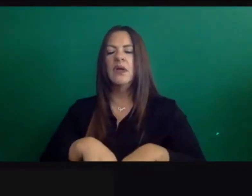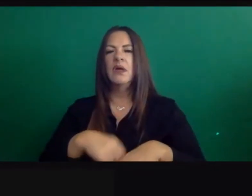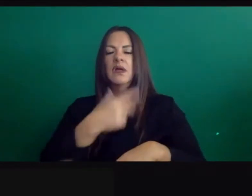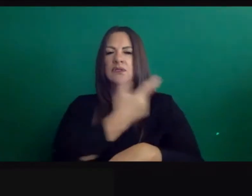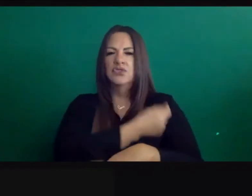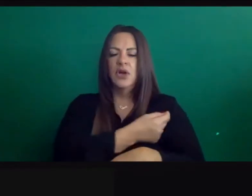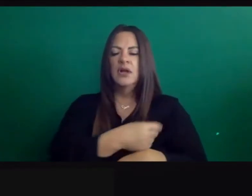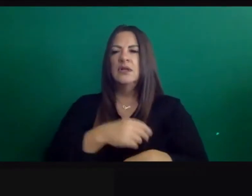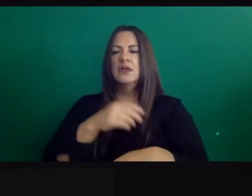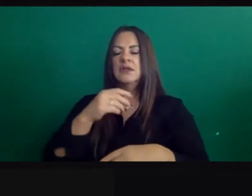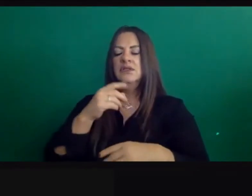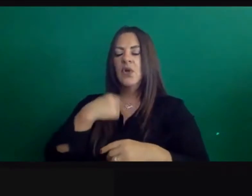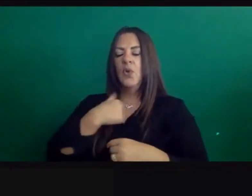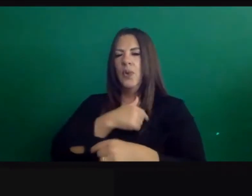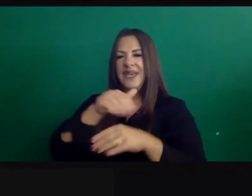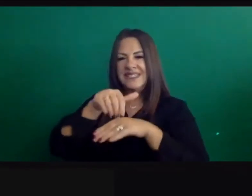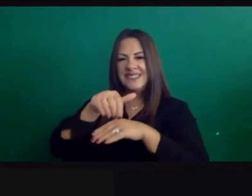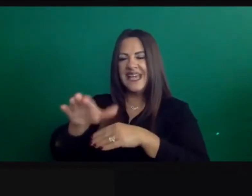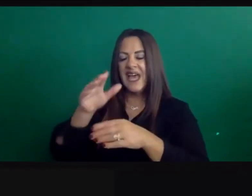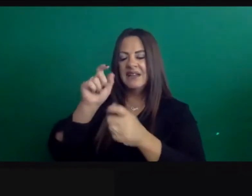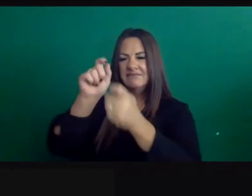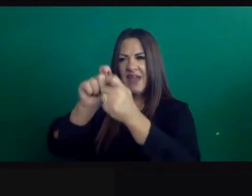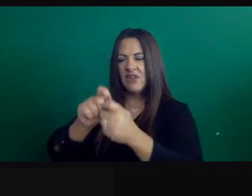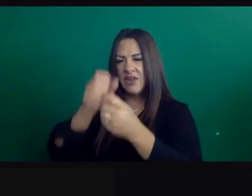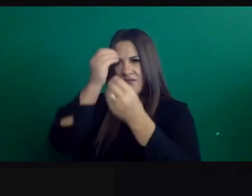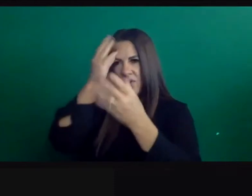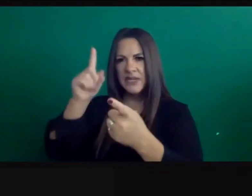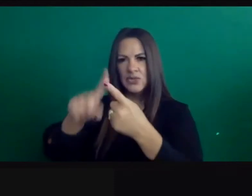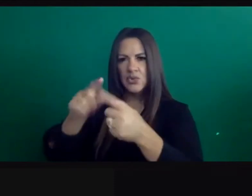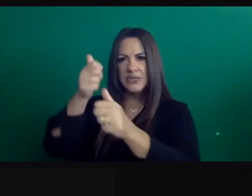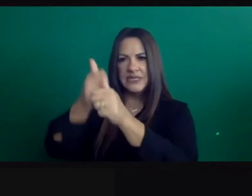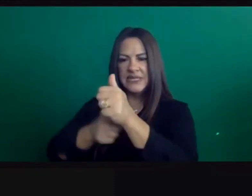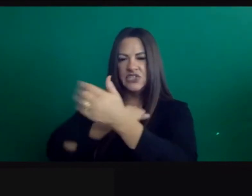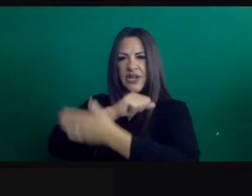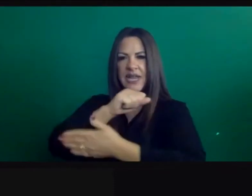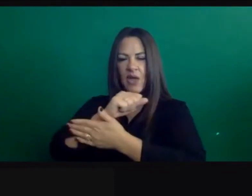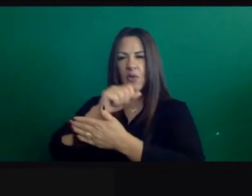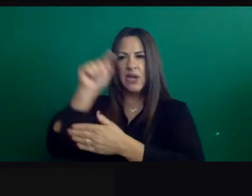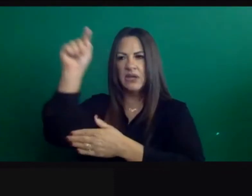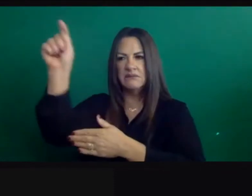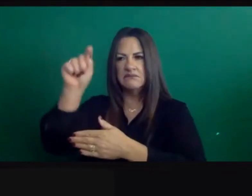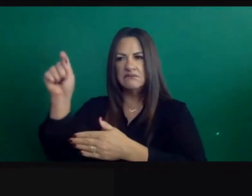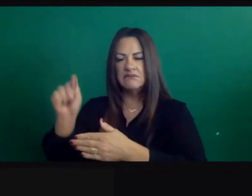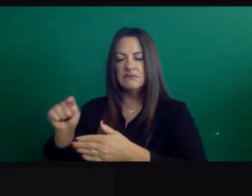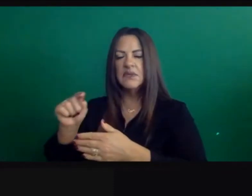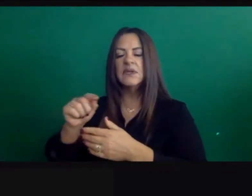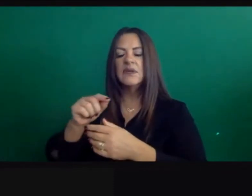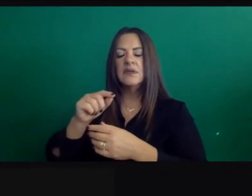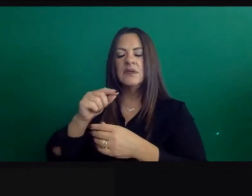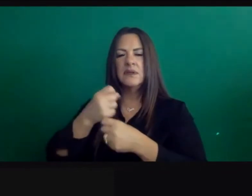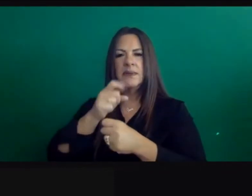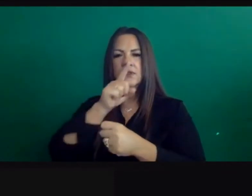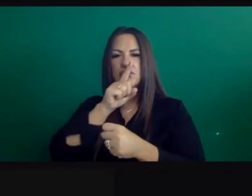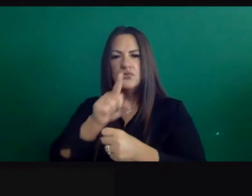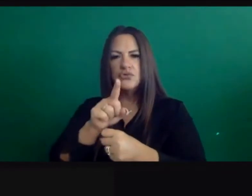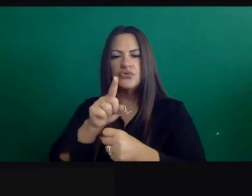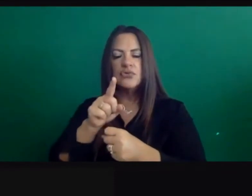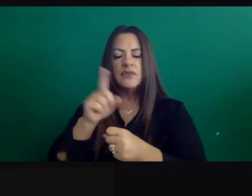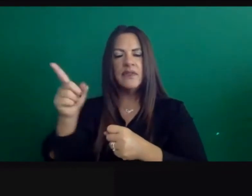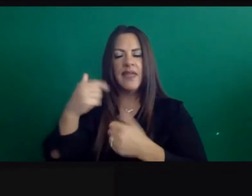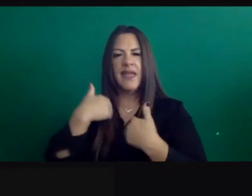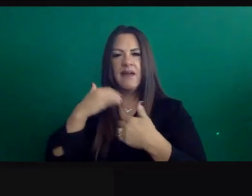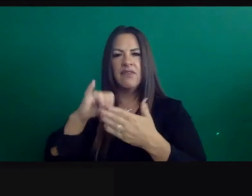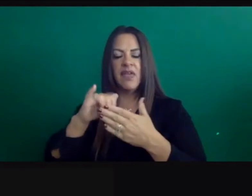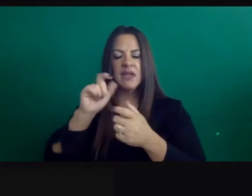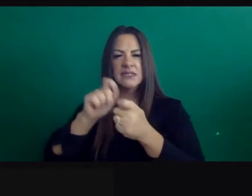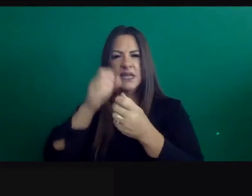the counties as well as statewide is important. One of the key efforts over the last 10 days or the